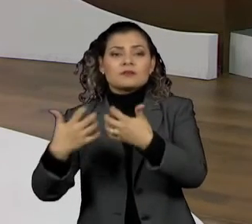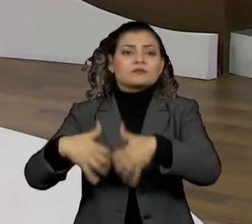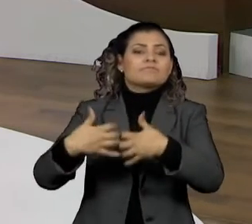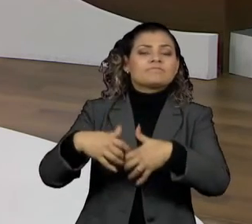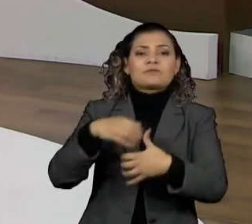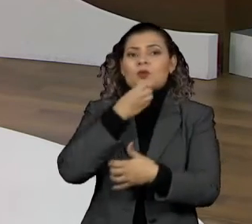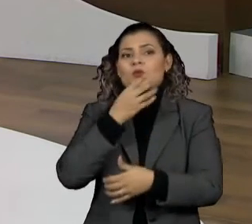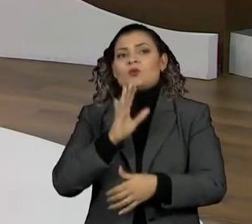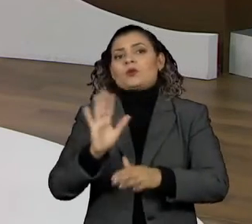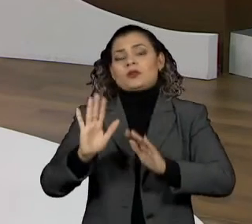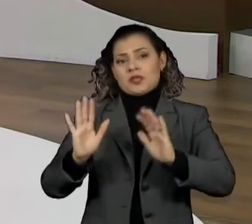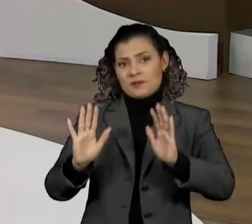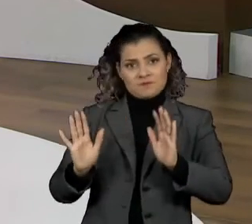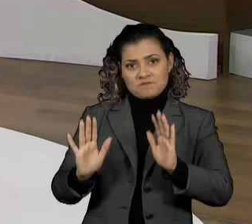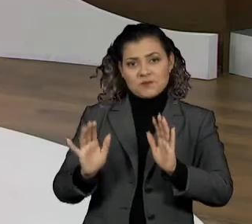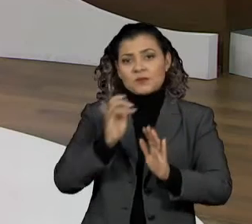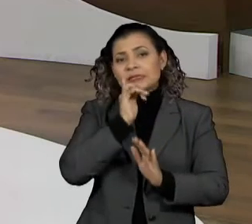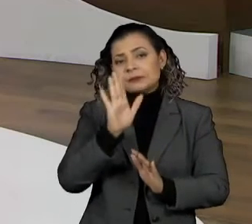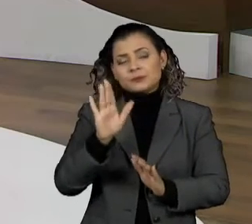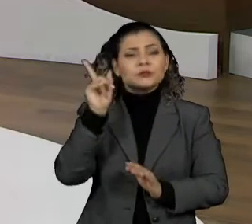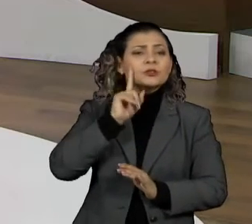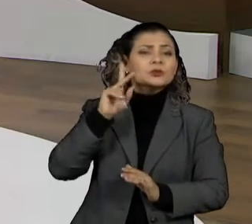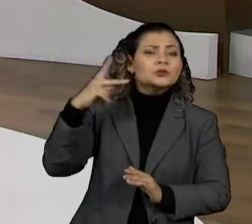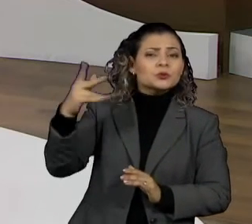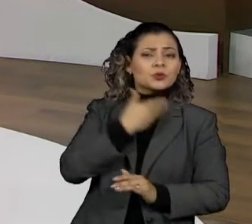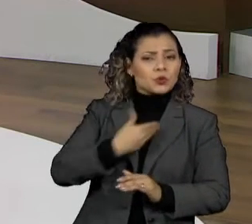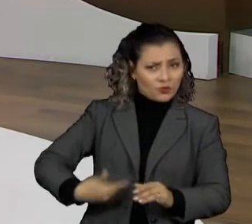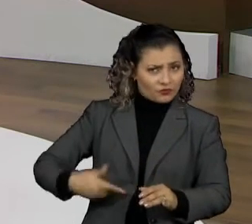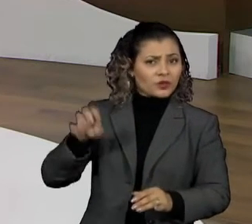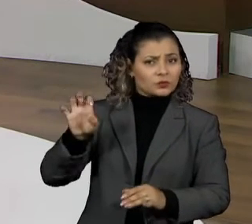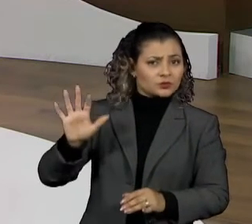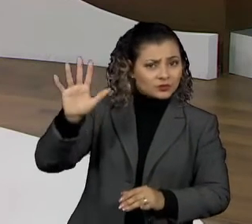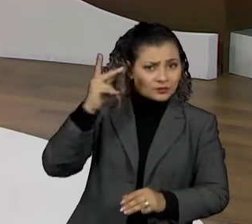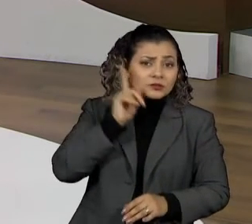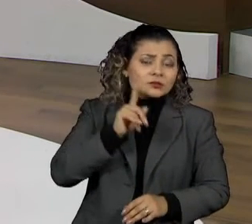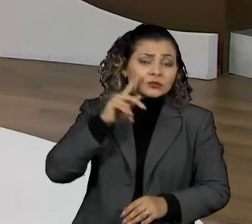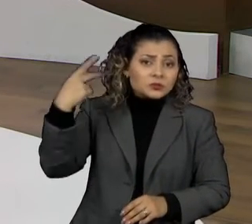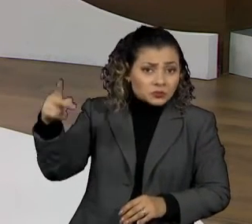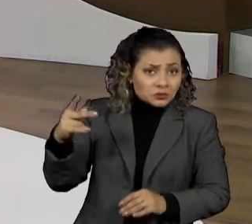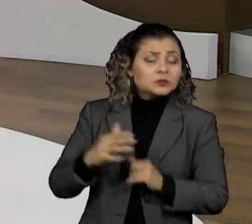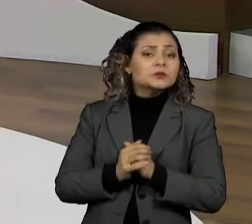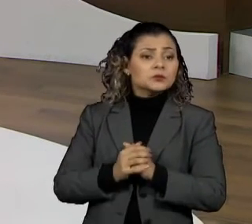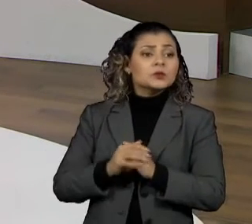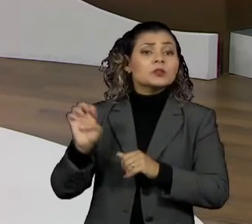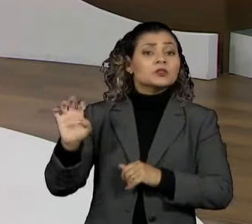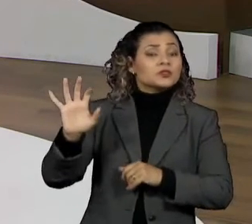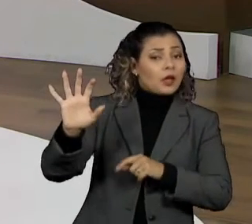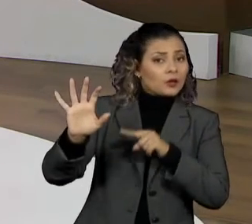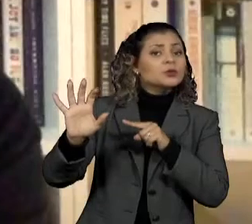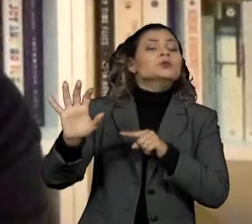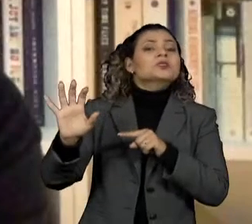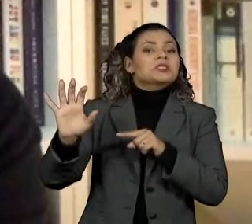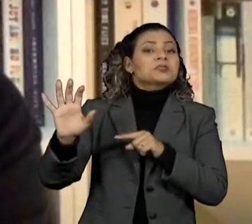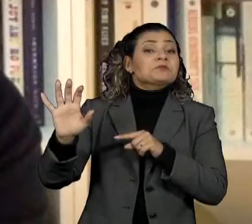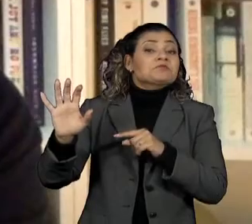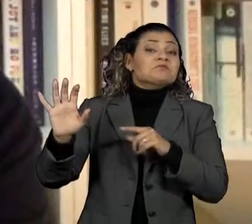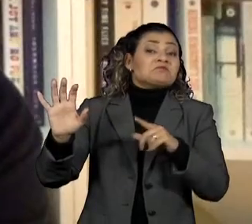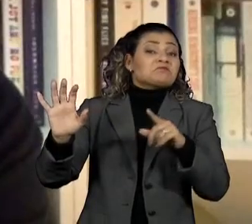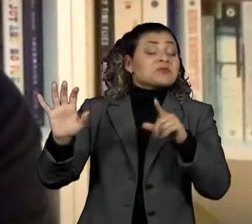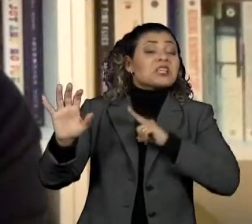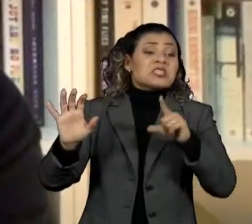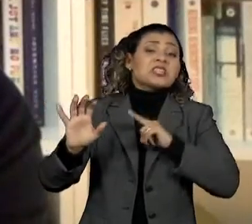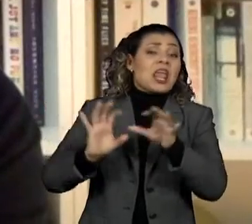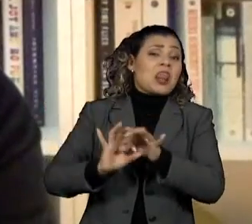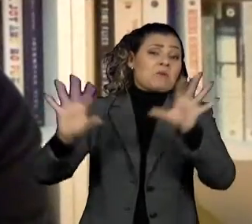the United States. To give you one example, individual governors of individual states have a lot of